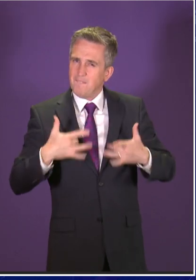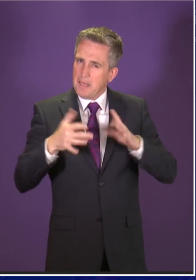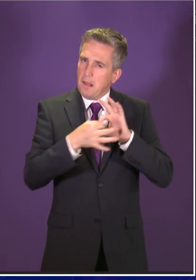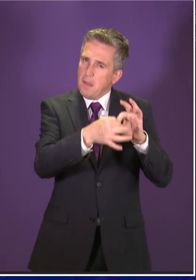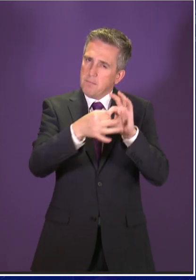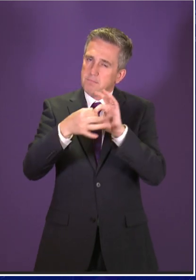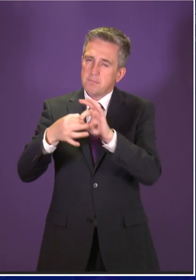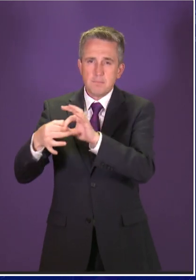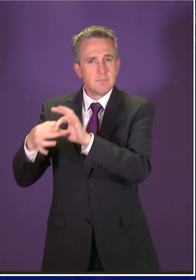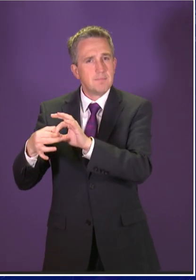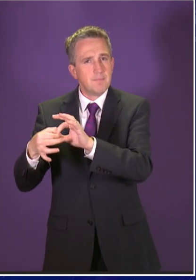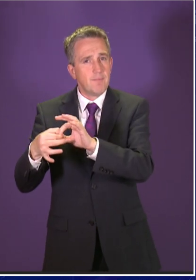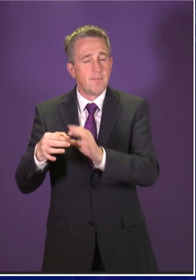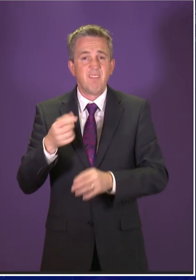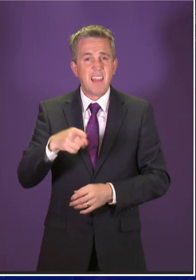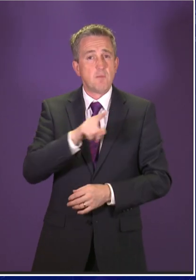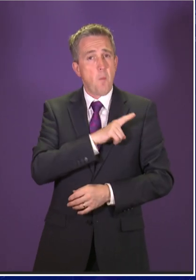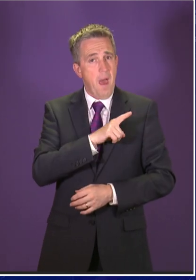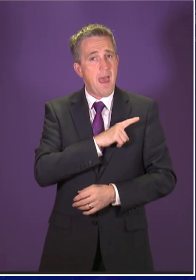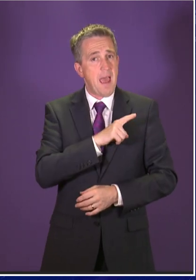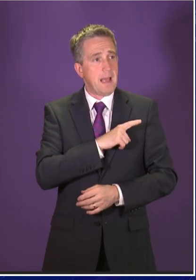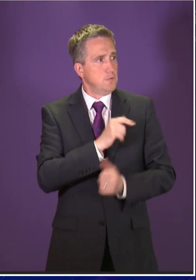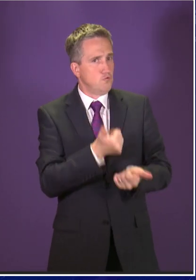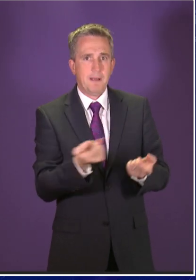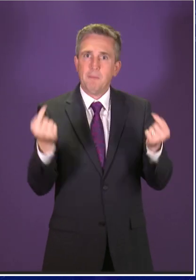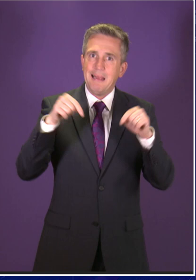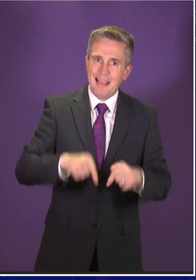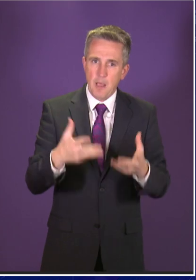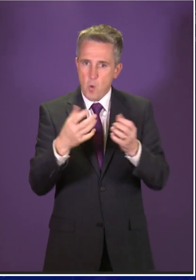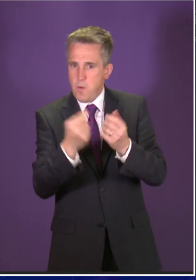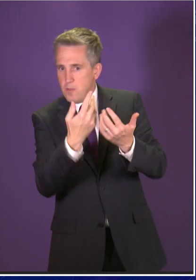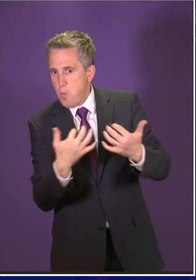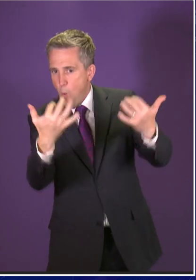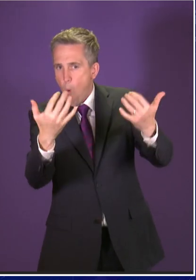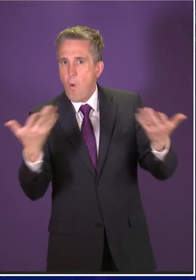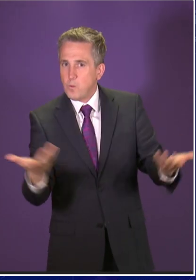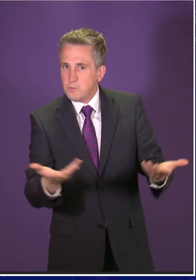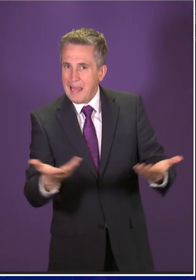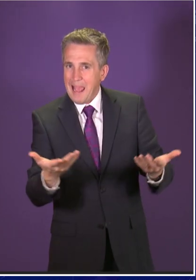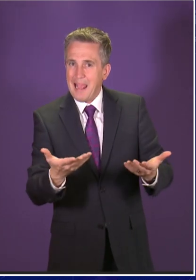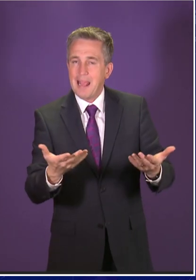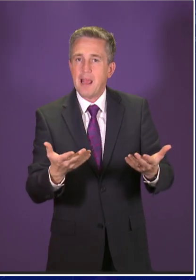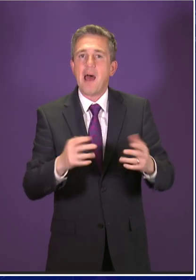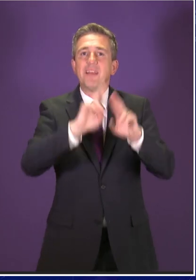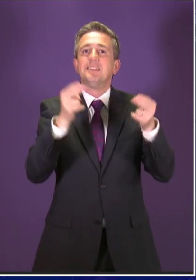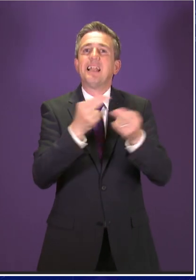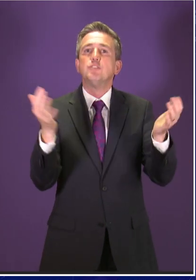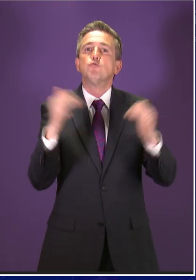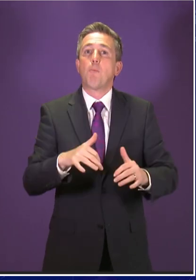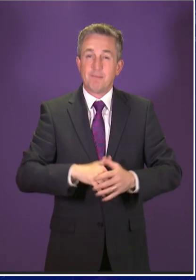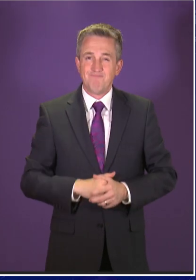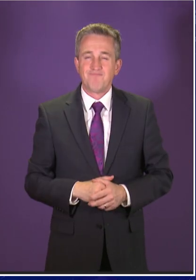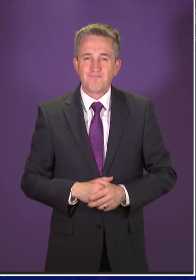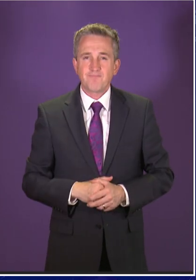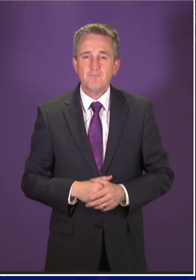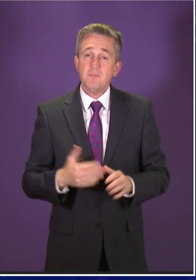And of course, it's one of the reasons why it's so wonderful to be here with all of you at this summit. A little